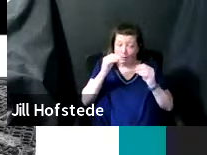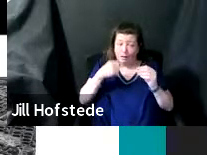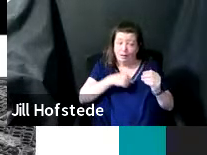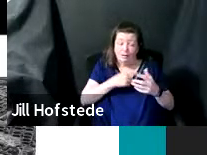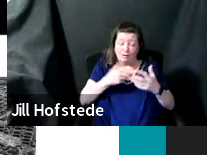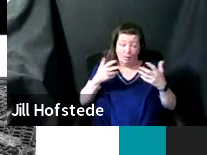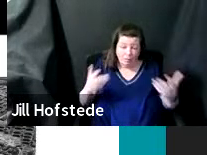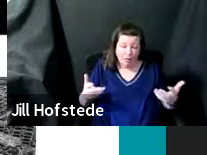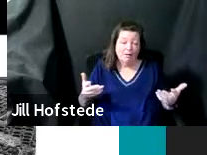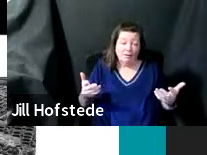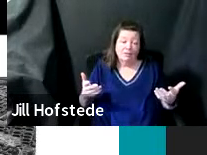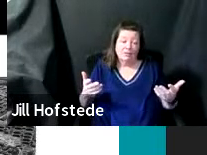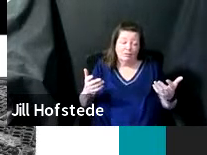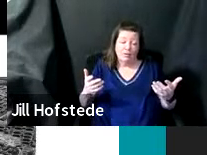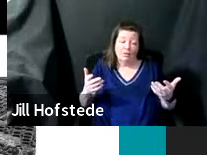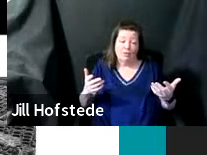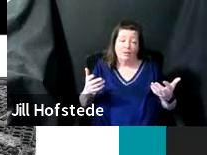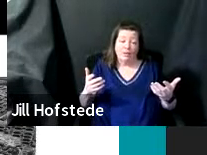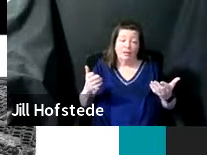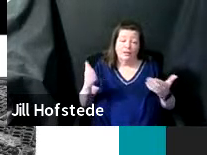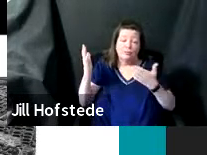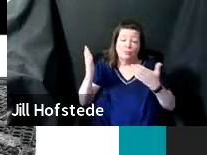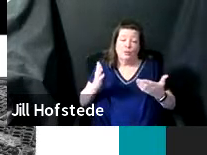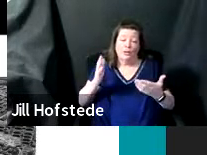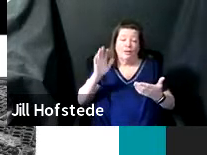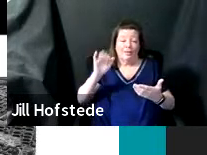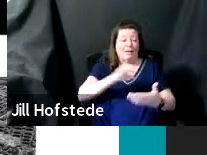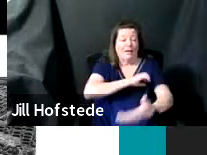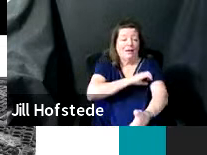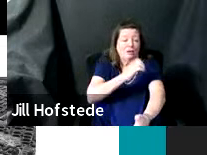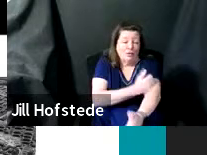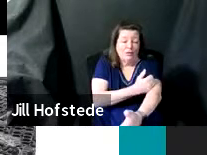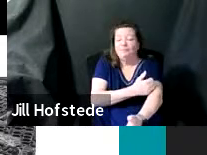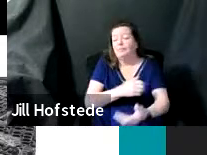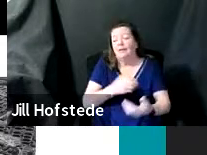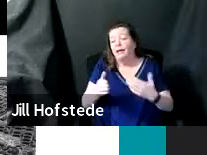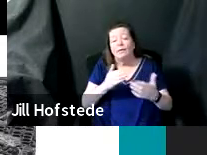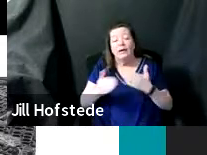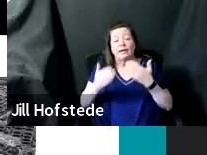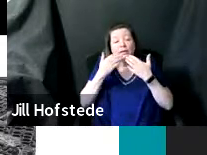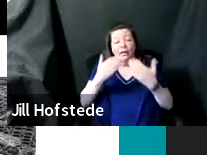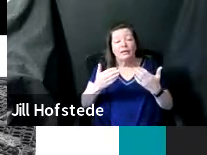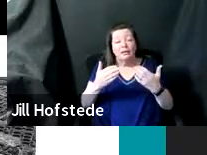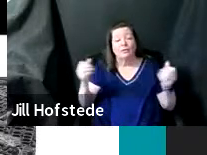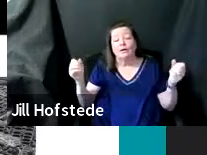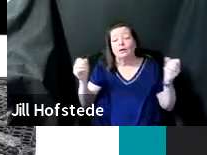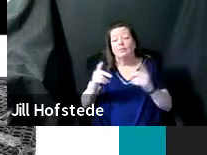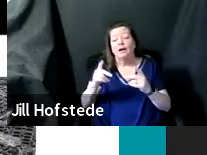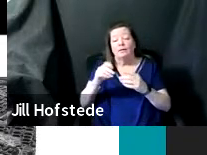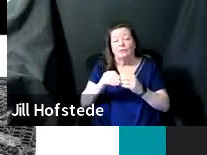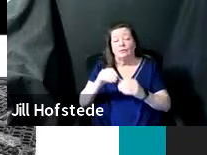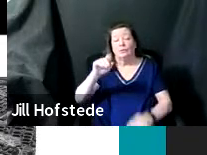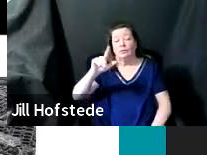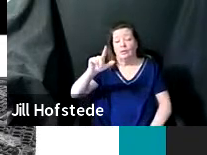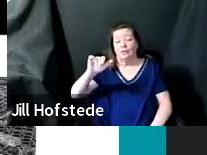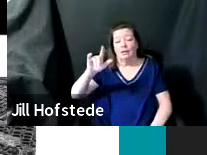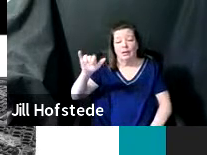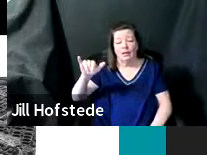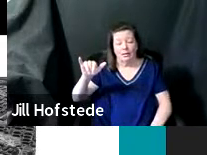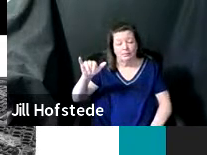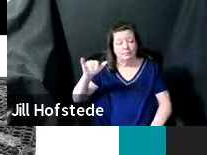yeah, let's bring that energy, please. So anyway, thank you, and then we'll get back to Lily.